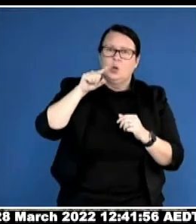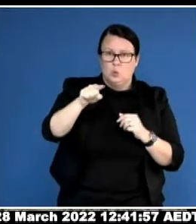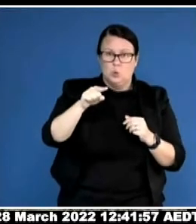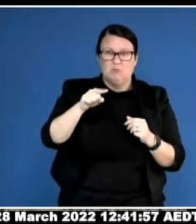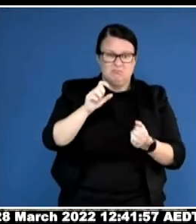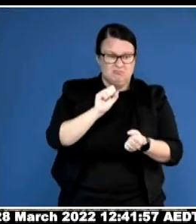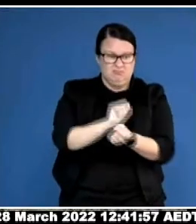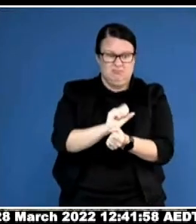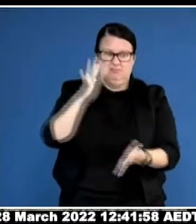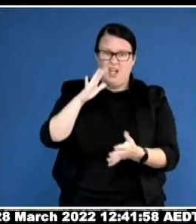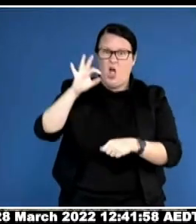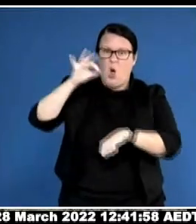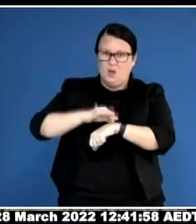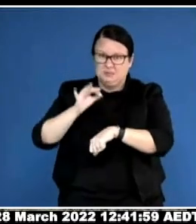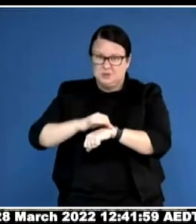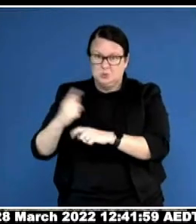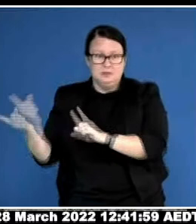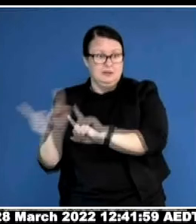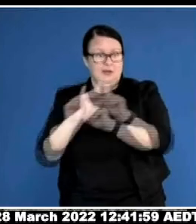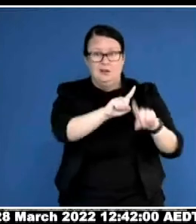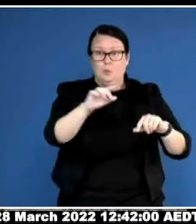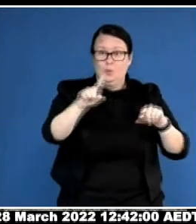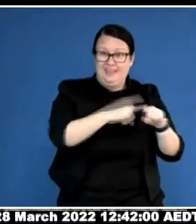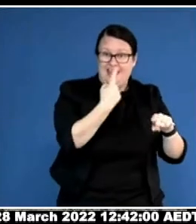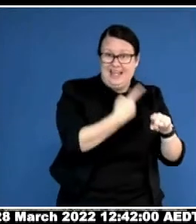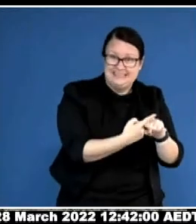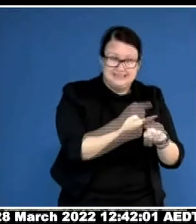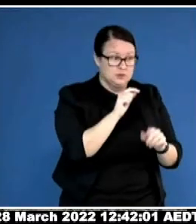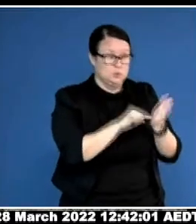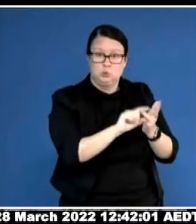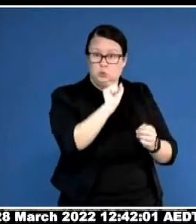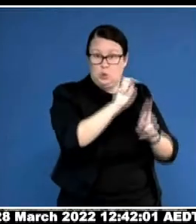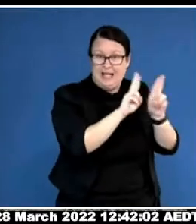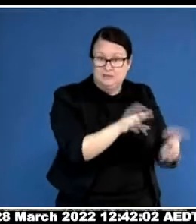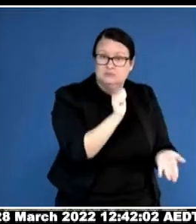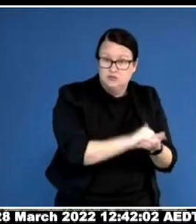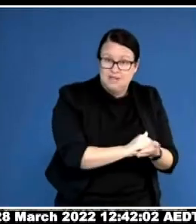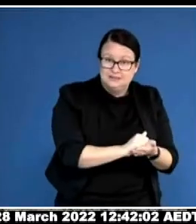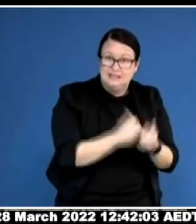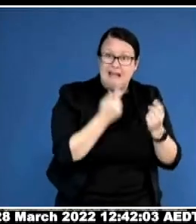discharged into his care and back at home. Yeah. And as you reflect on